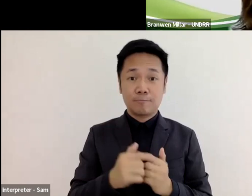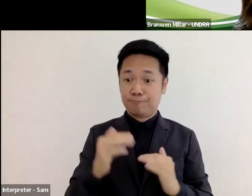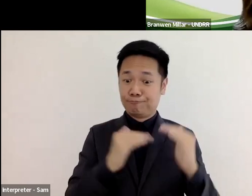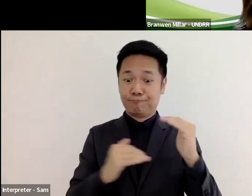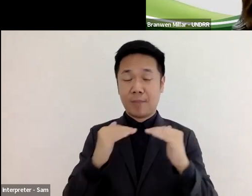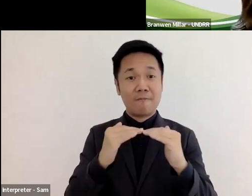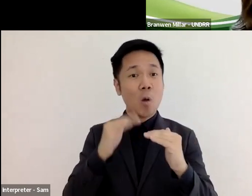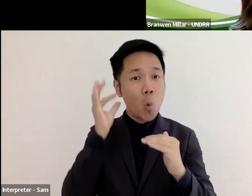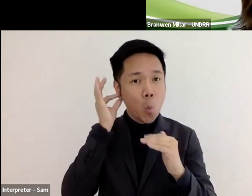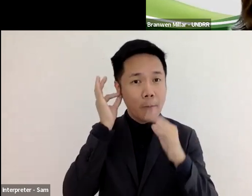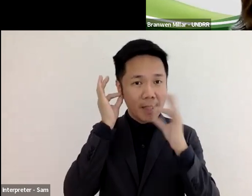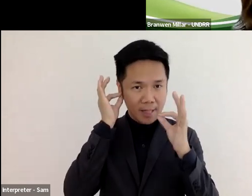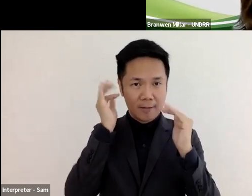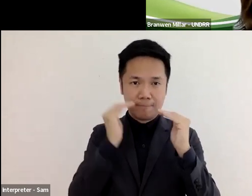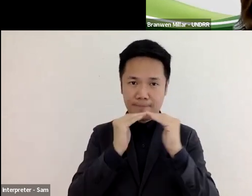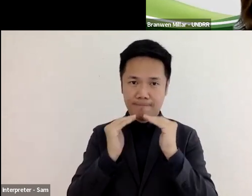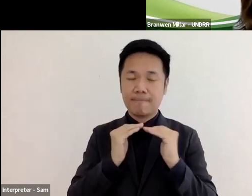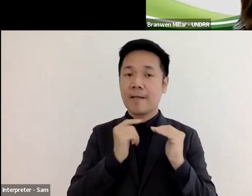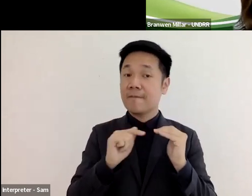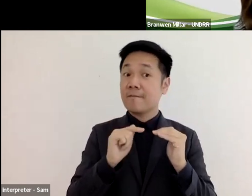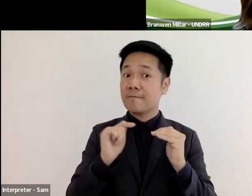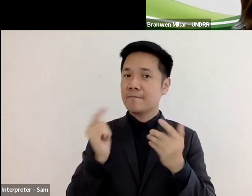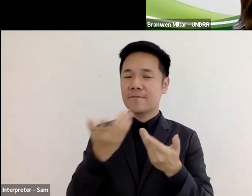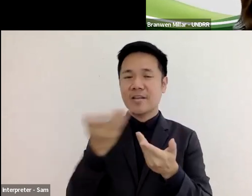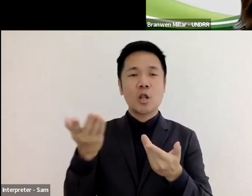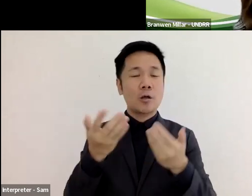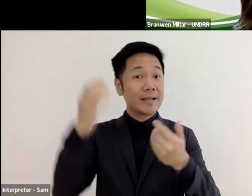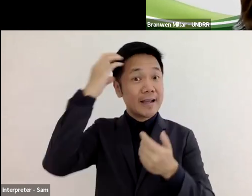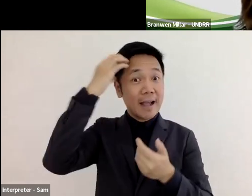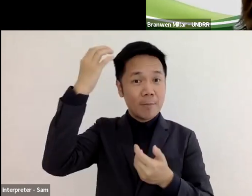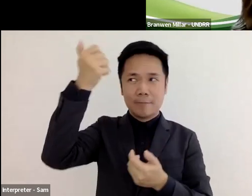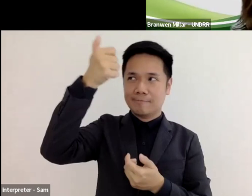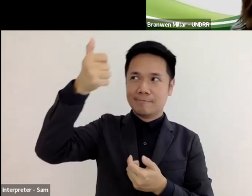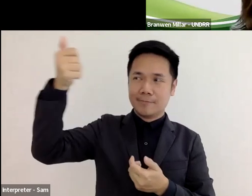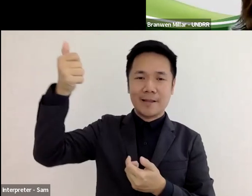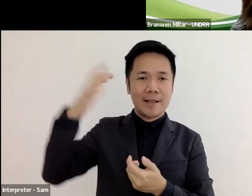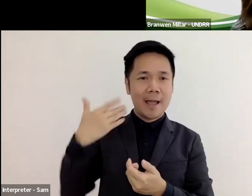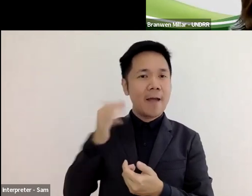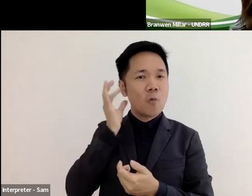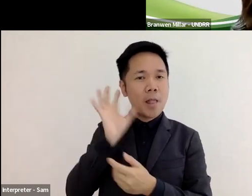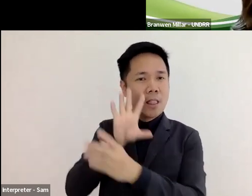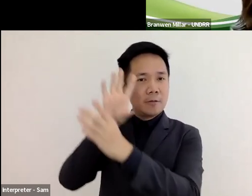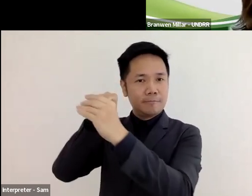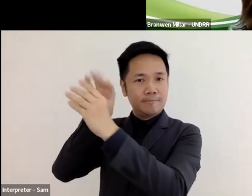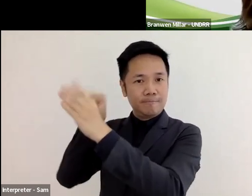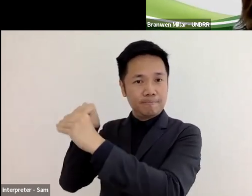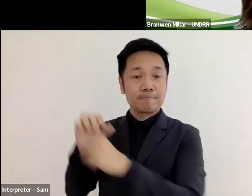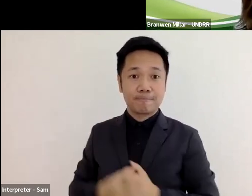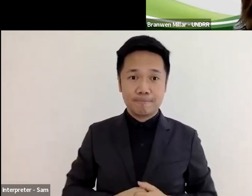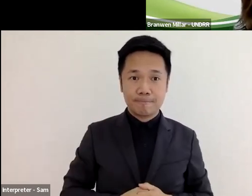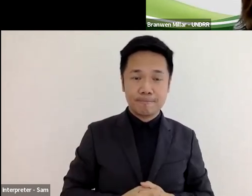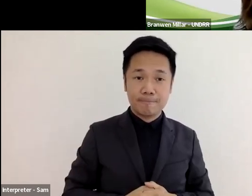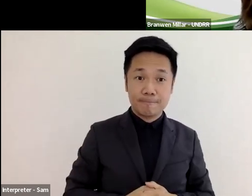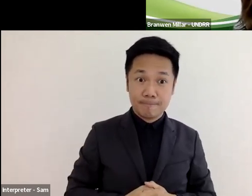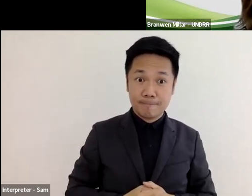in each and every government institutions. Capacity development, sharing and